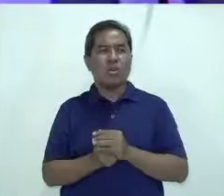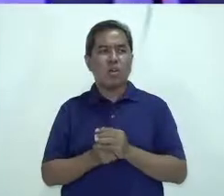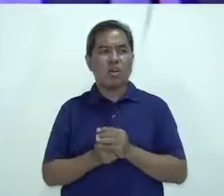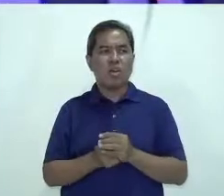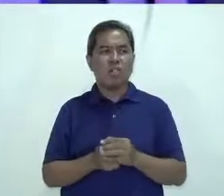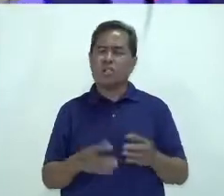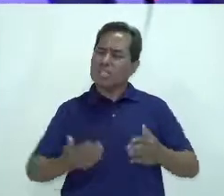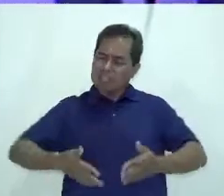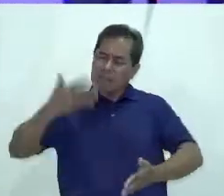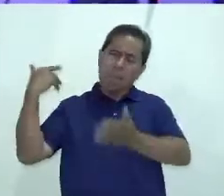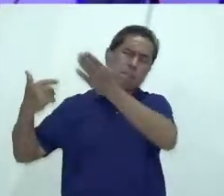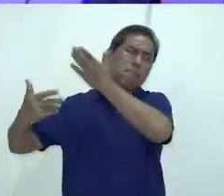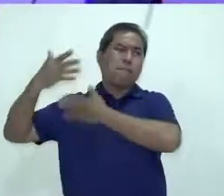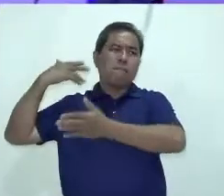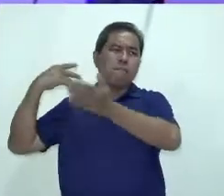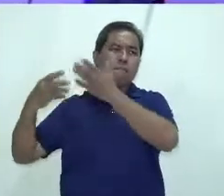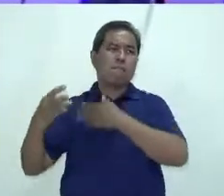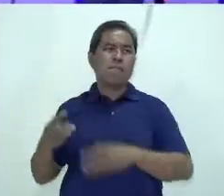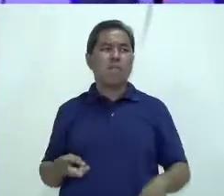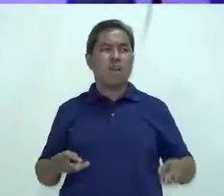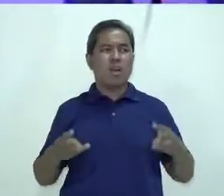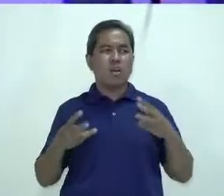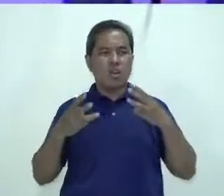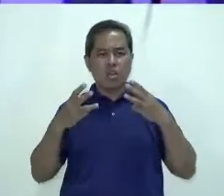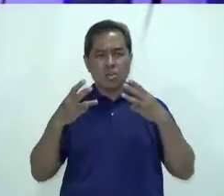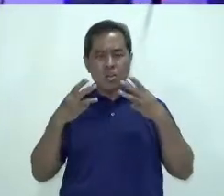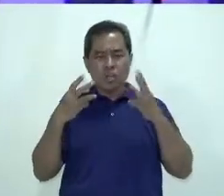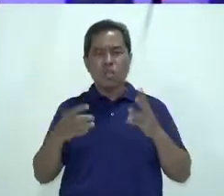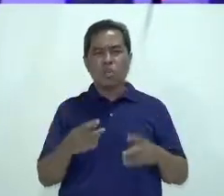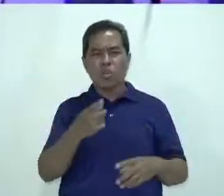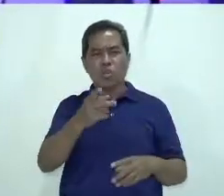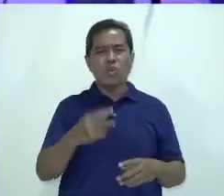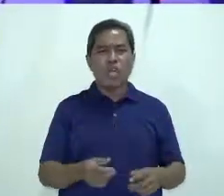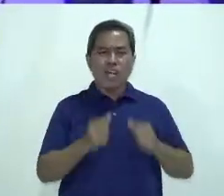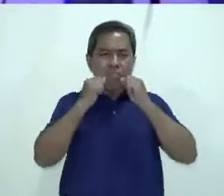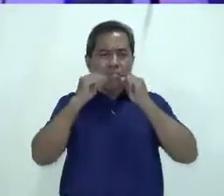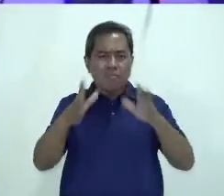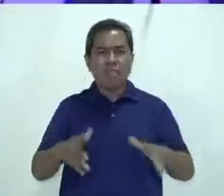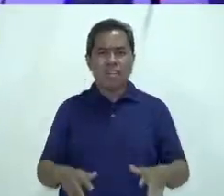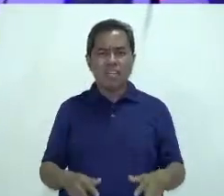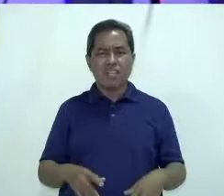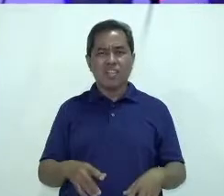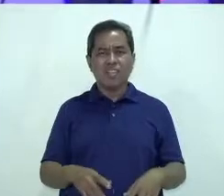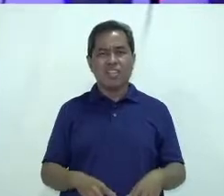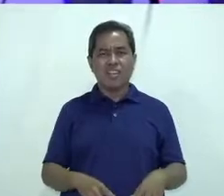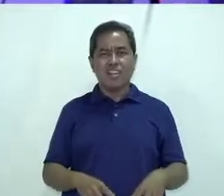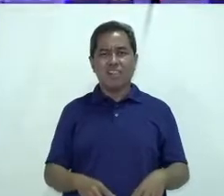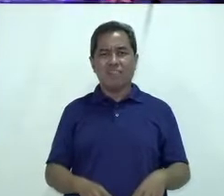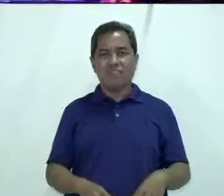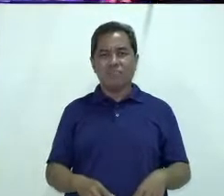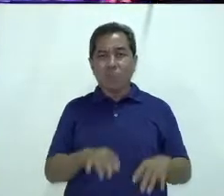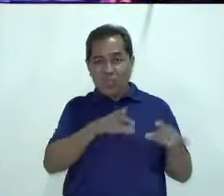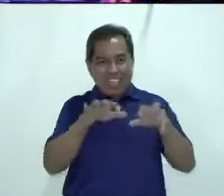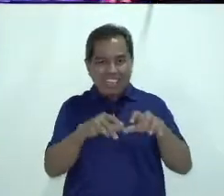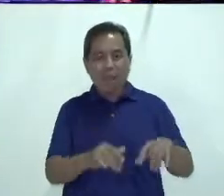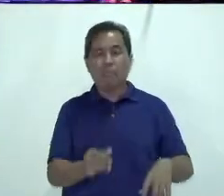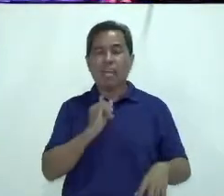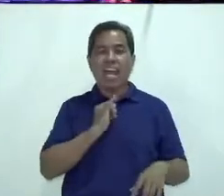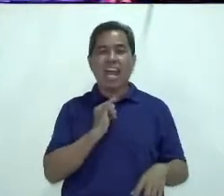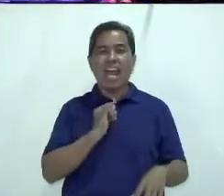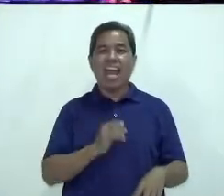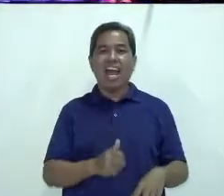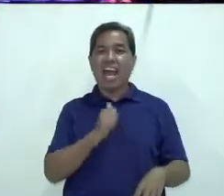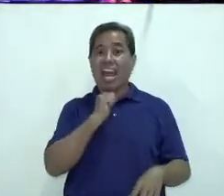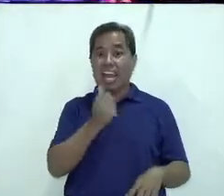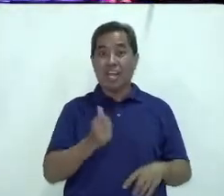among us, watching online, that you are blessed? If you believe that you are blessed, can you type, I am blessed. I am blessed.